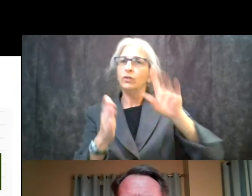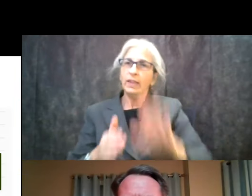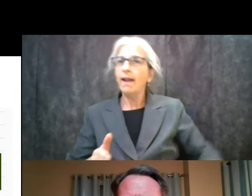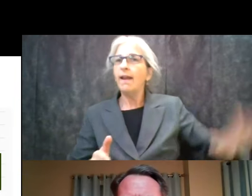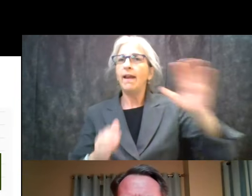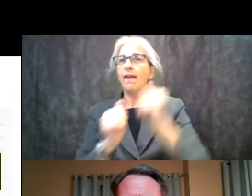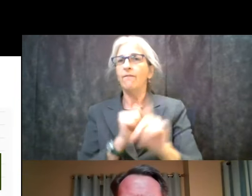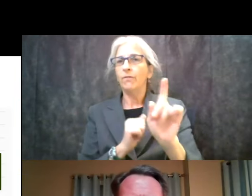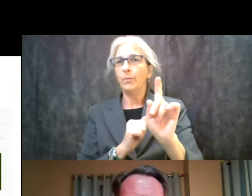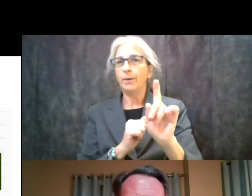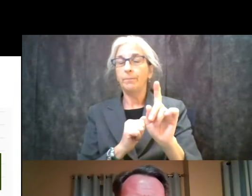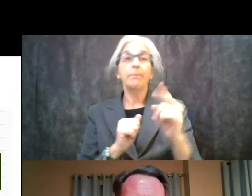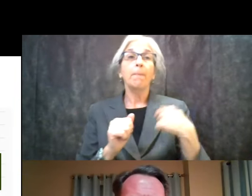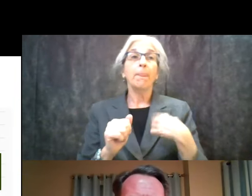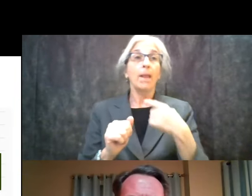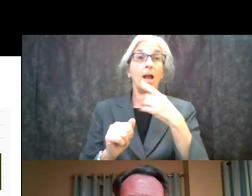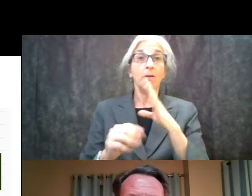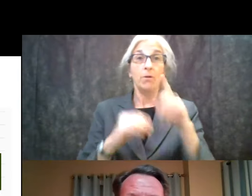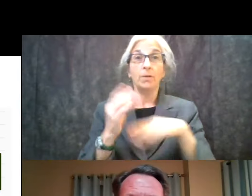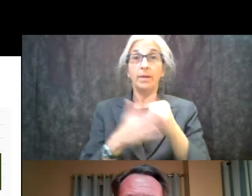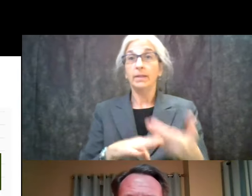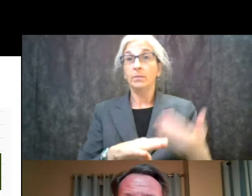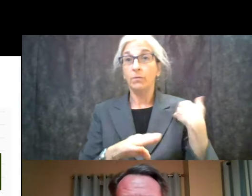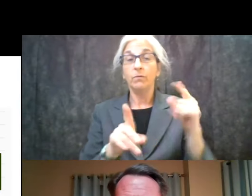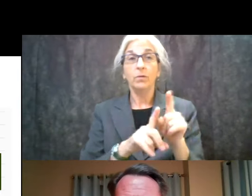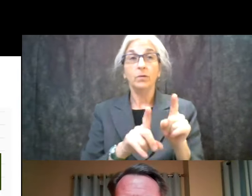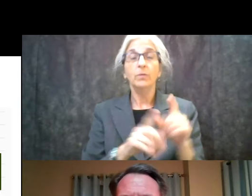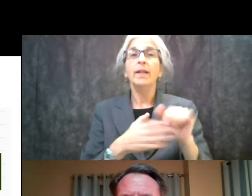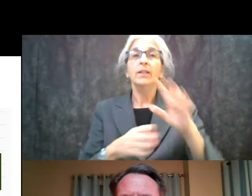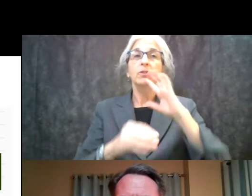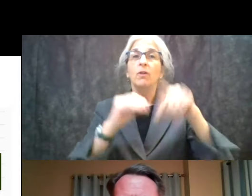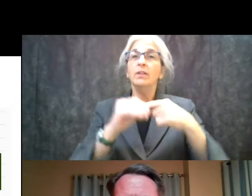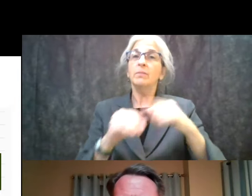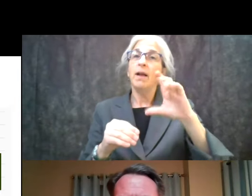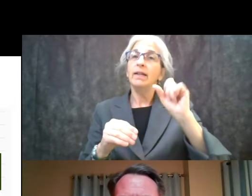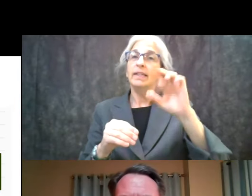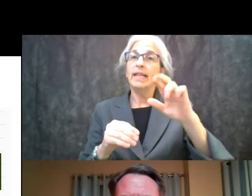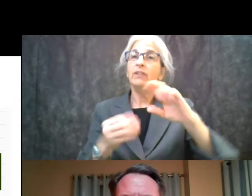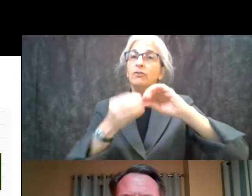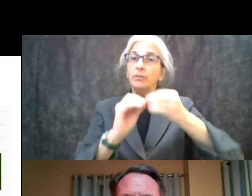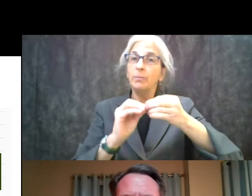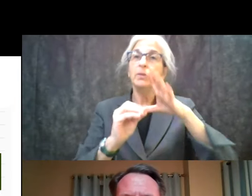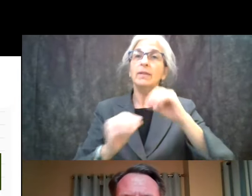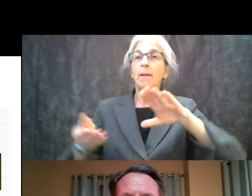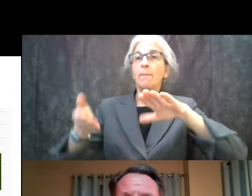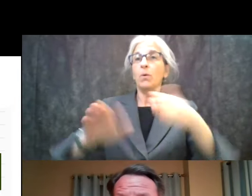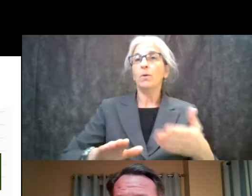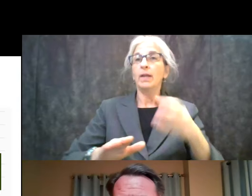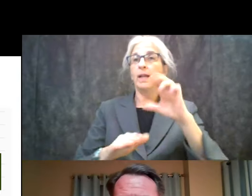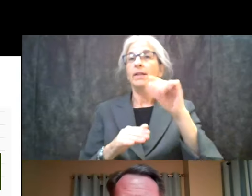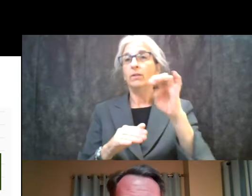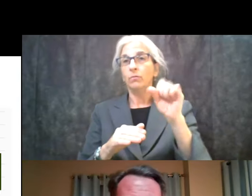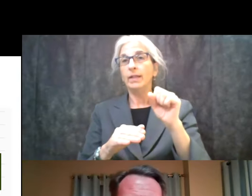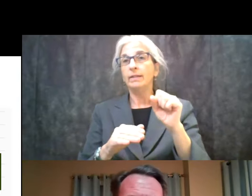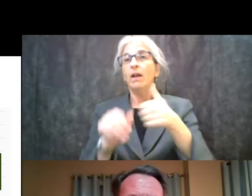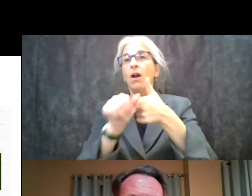I alluded to this before. This shows the cancer incidence and mortality rates by race